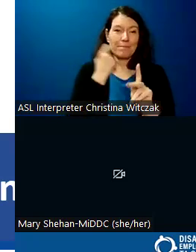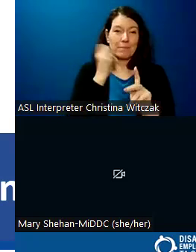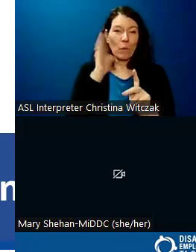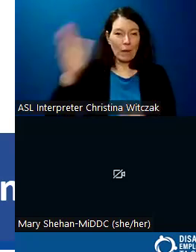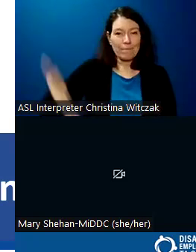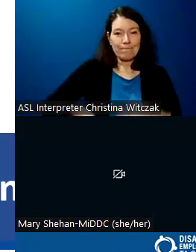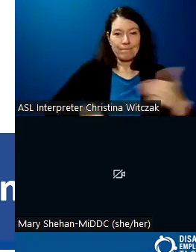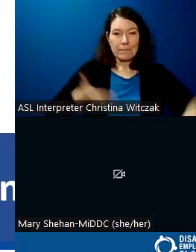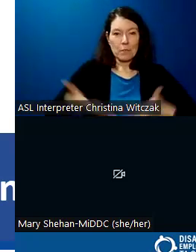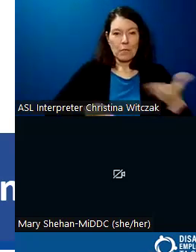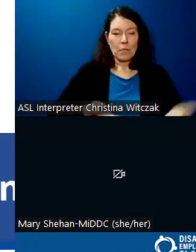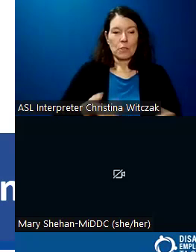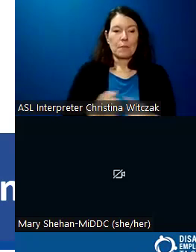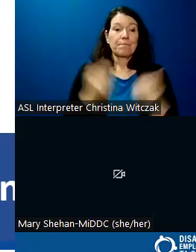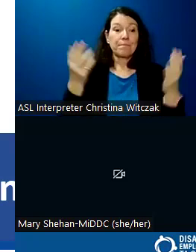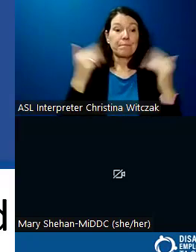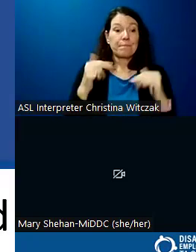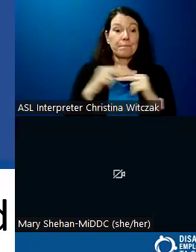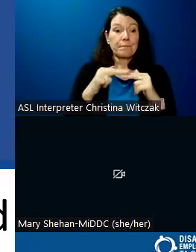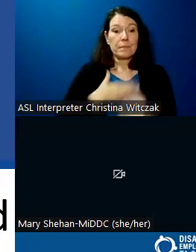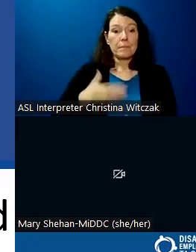So let's go to the next slide, please, Rebecca.